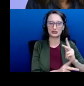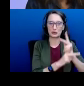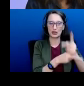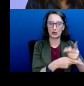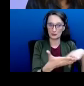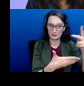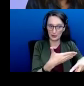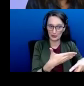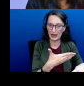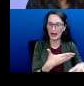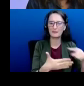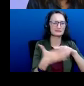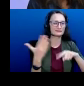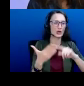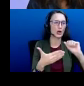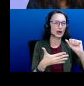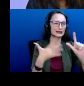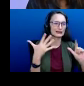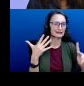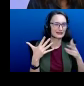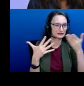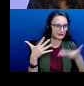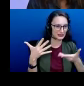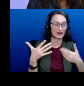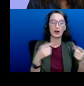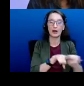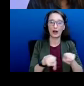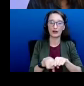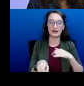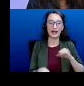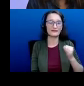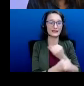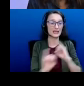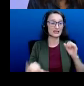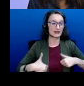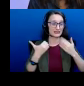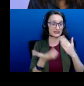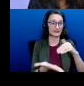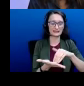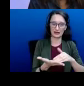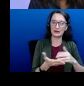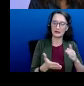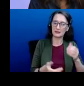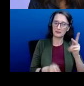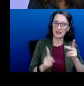They're all linked in here again. We have independent living centers too. Some people don't think about these. They often help